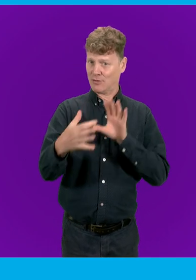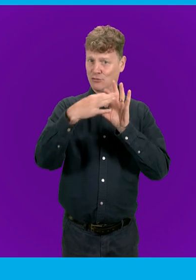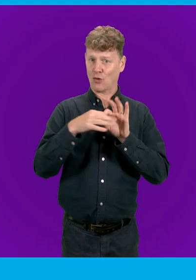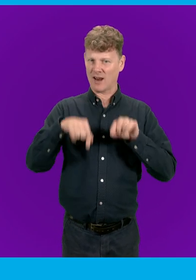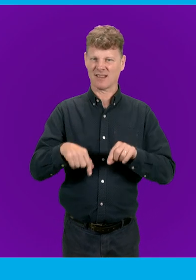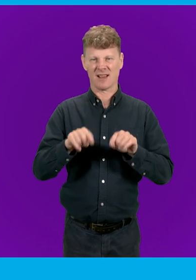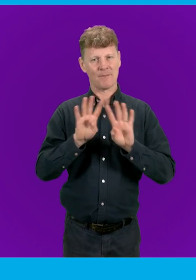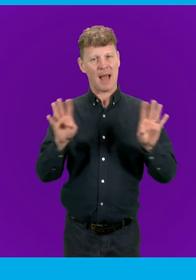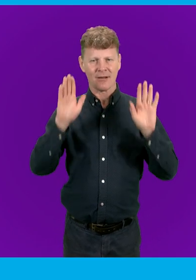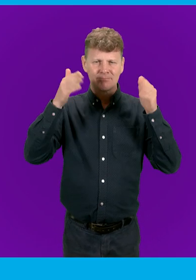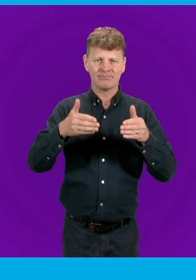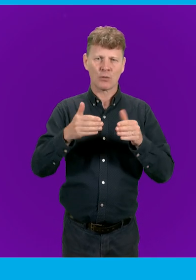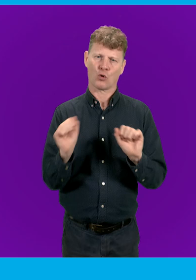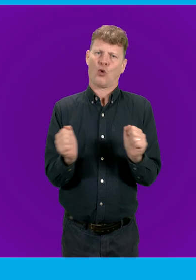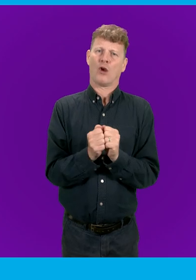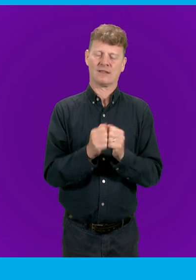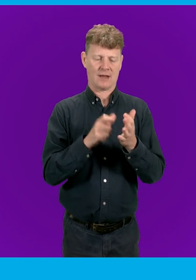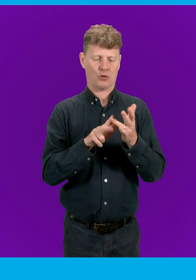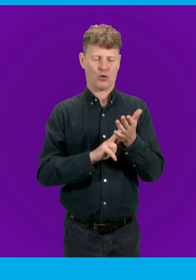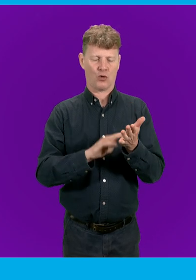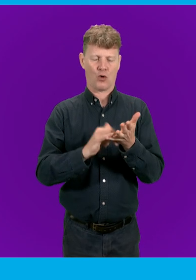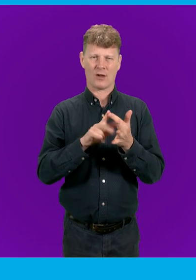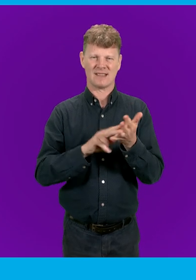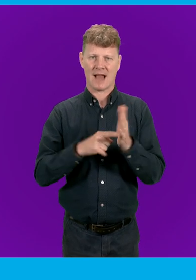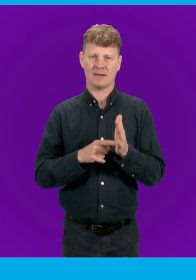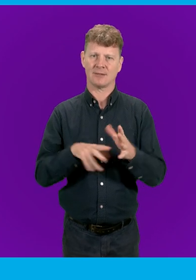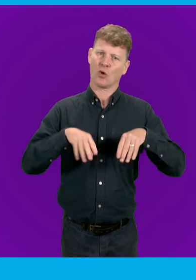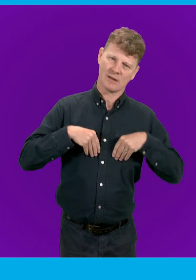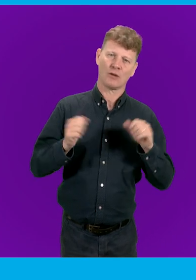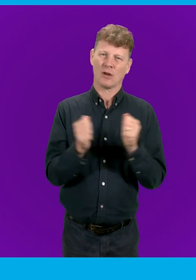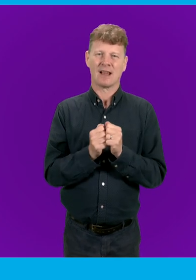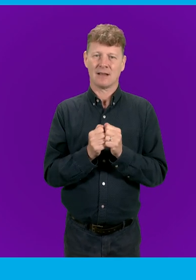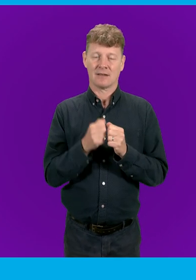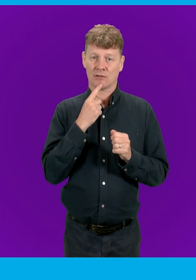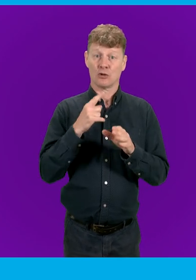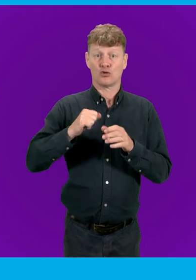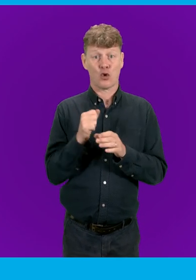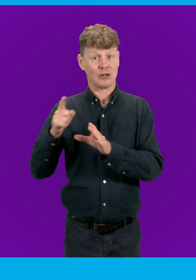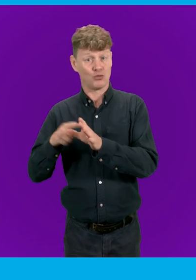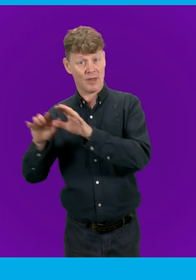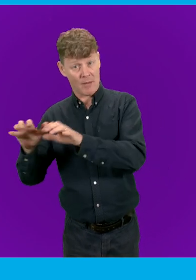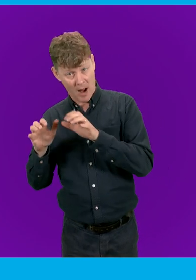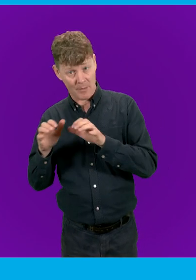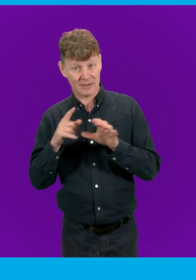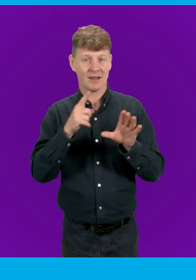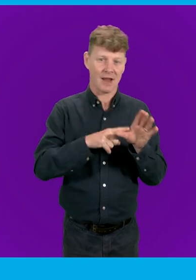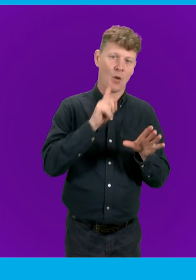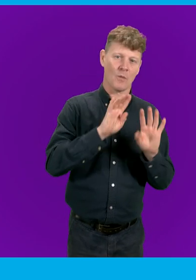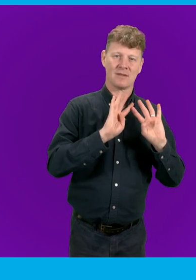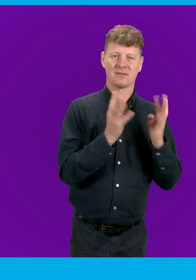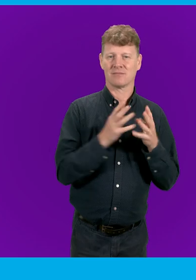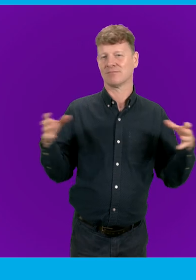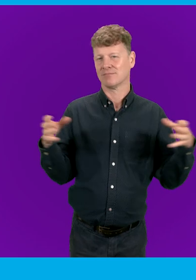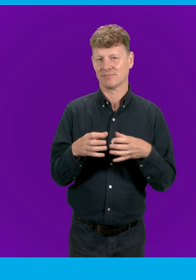consent panel in partnership with the Young Women's Movement and the Scottish Youth Parliament. And later, I will be inviting you to get